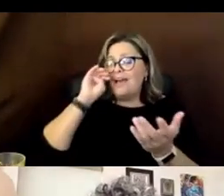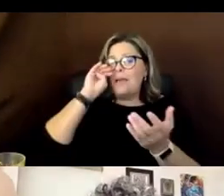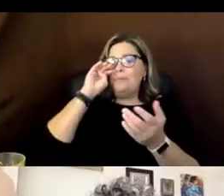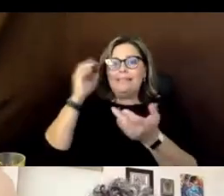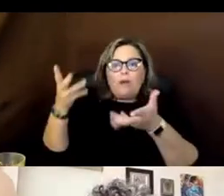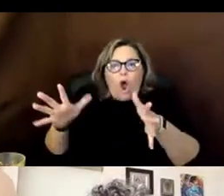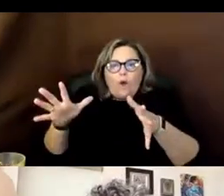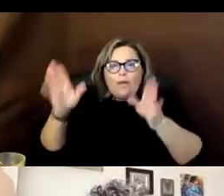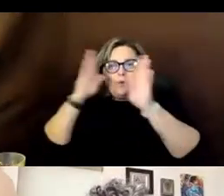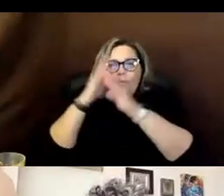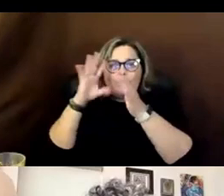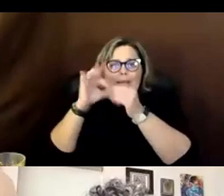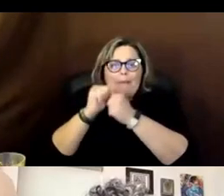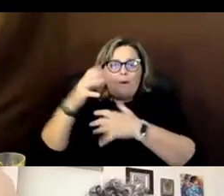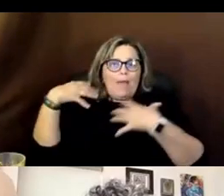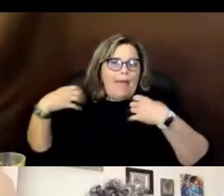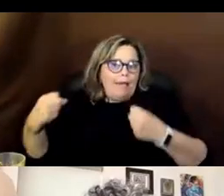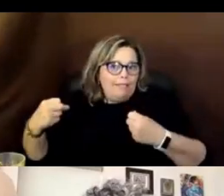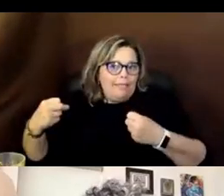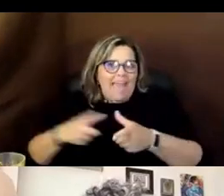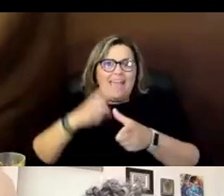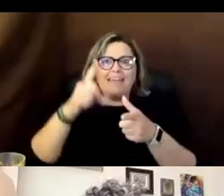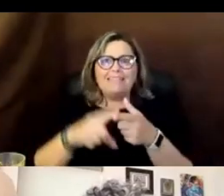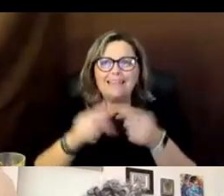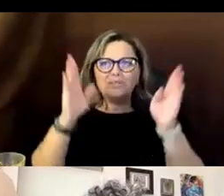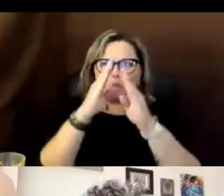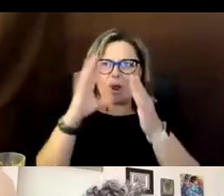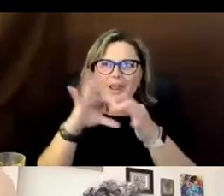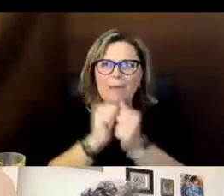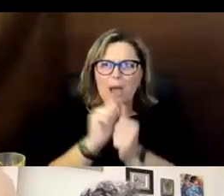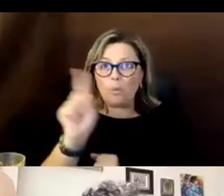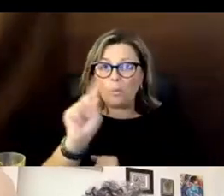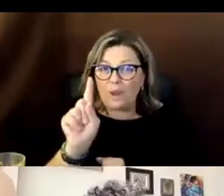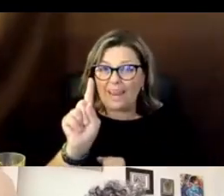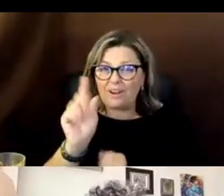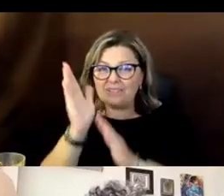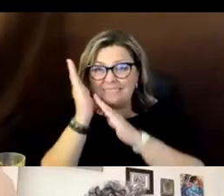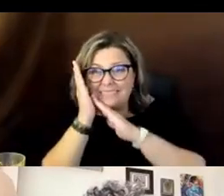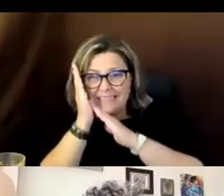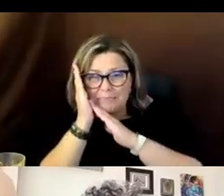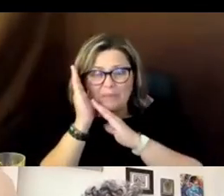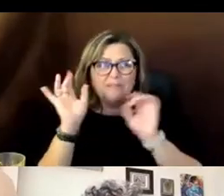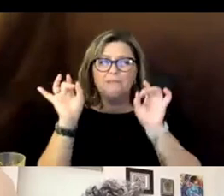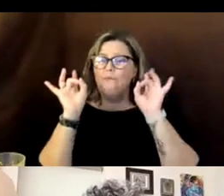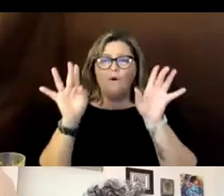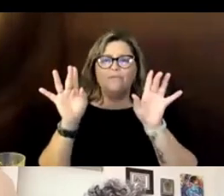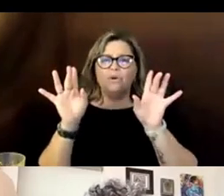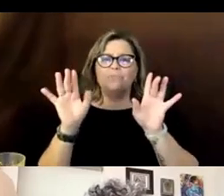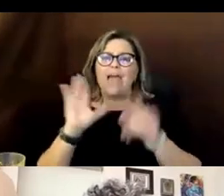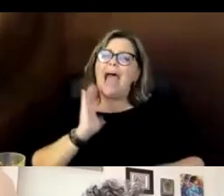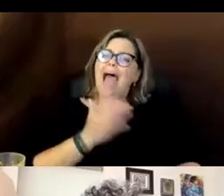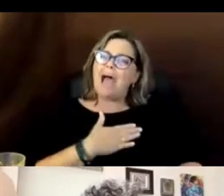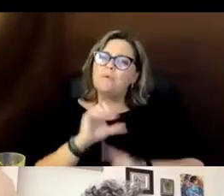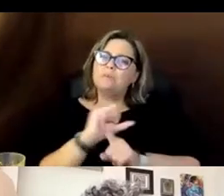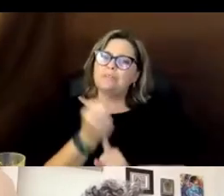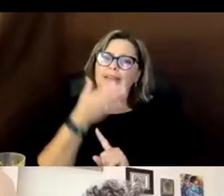night. So it's heartbreaking. And we're better than this. We are better than this as a society, and we can get there. But it's going to